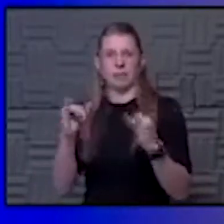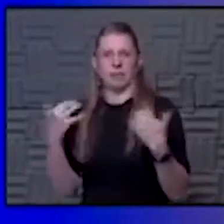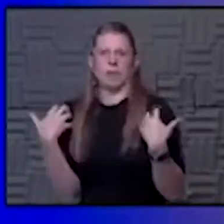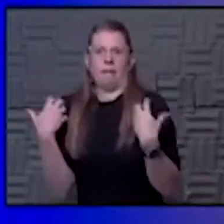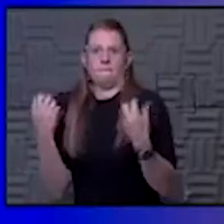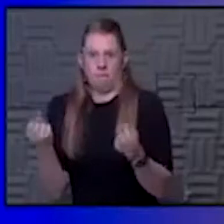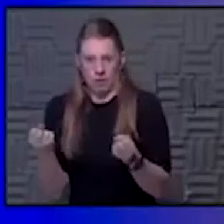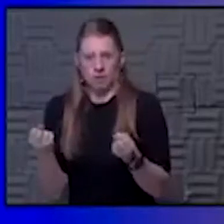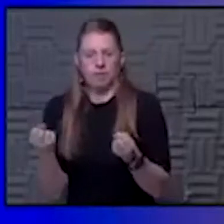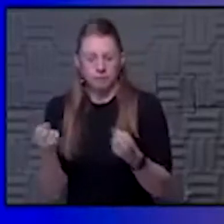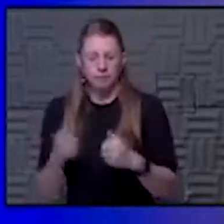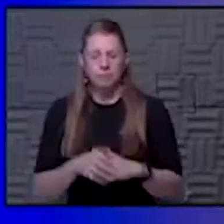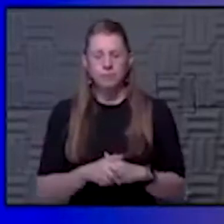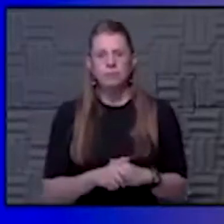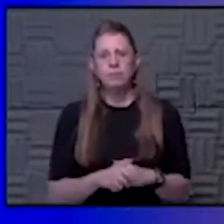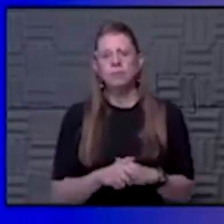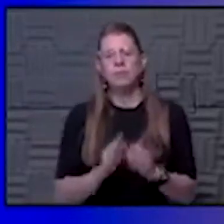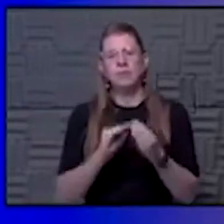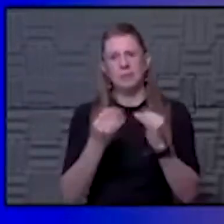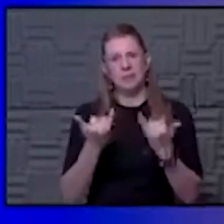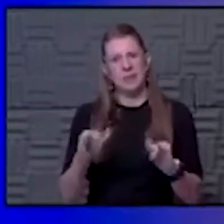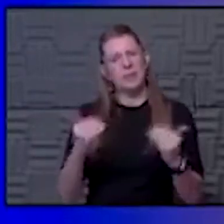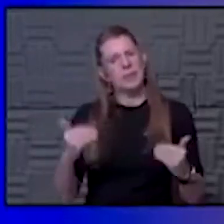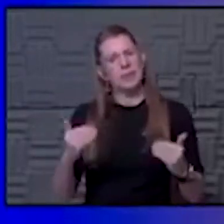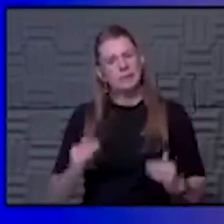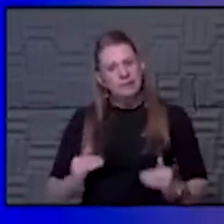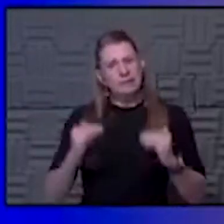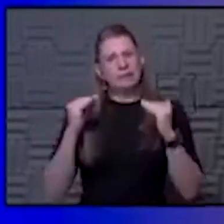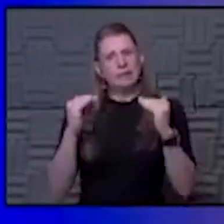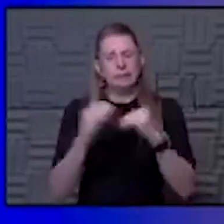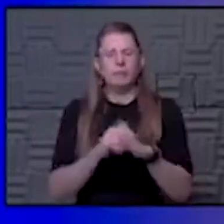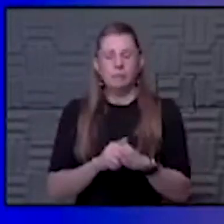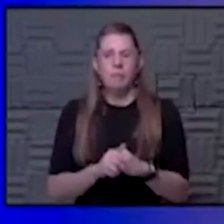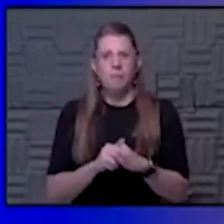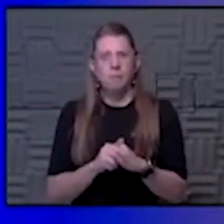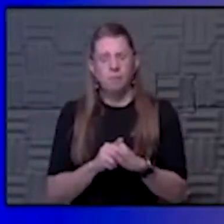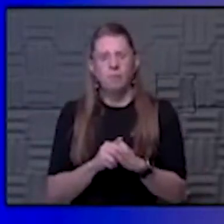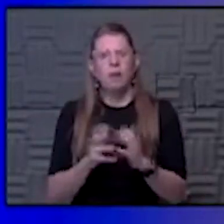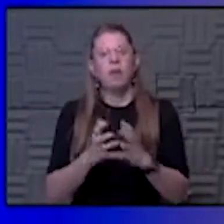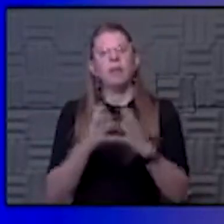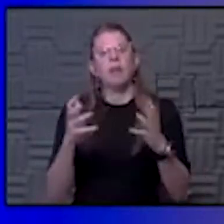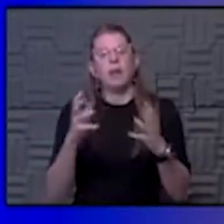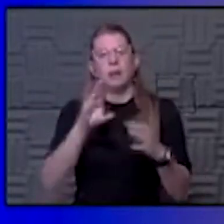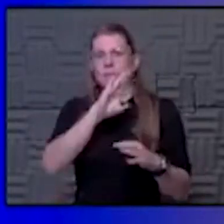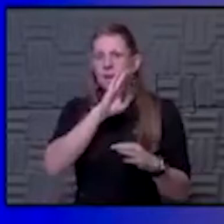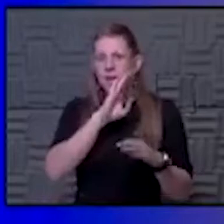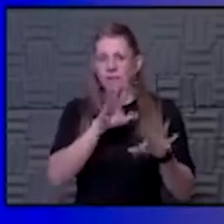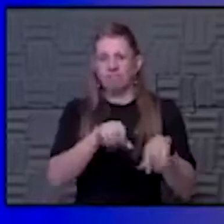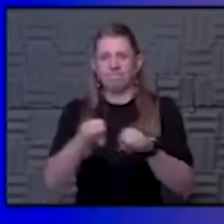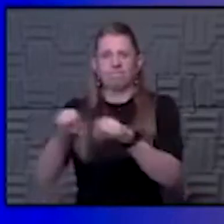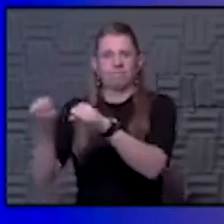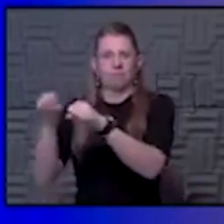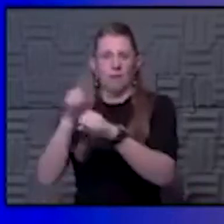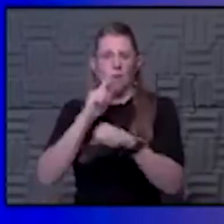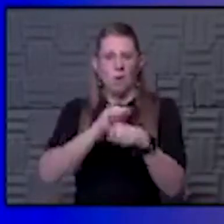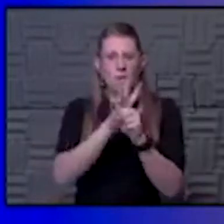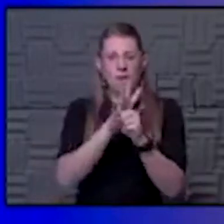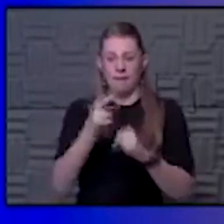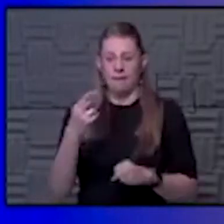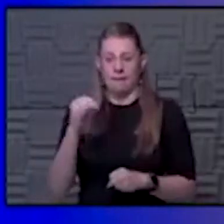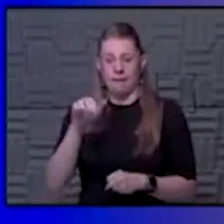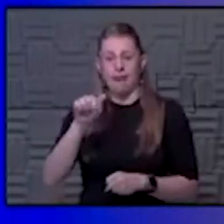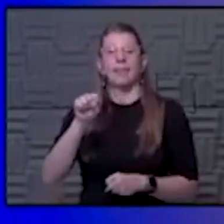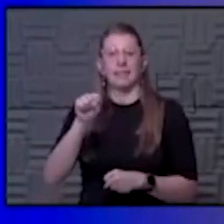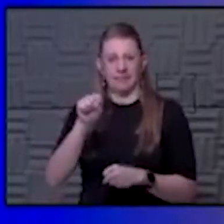phase. So the numbers are still pretty high, taking up a lot of capacity and a lot of bed space. In Hays, they've had